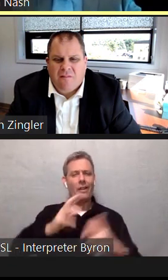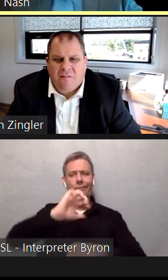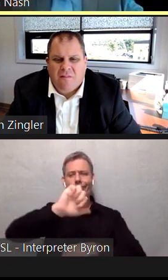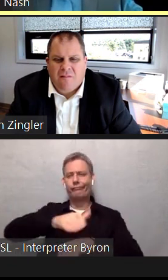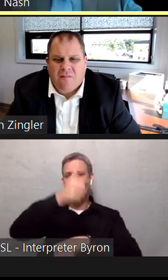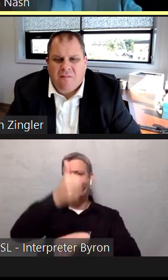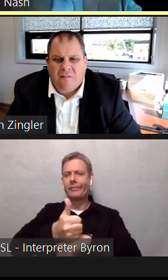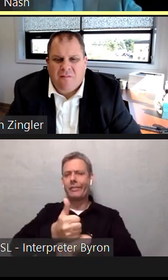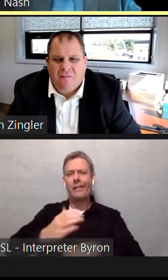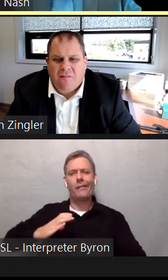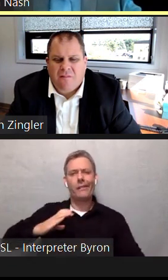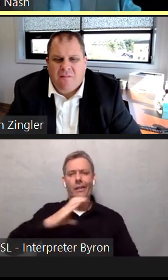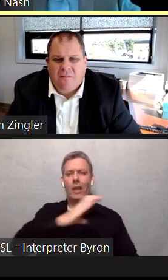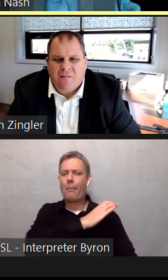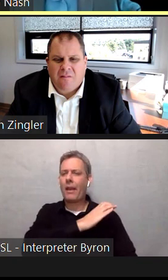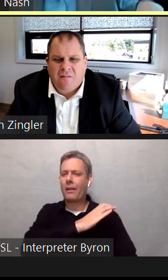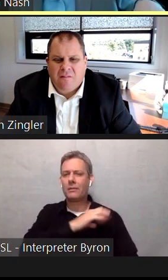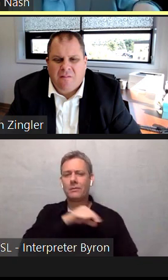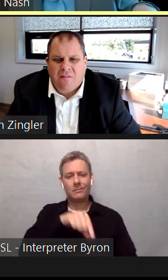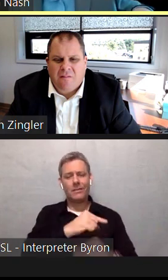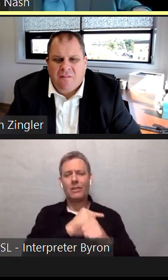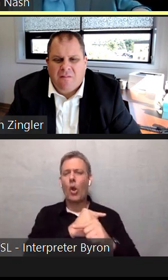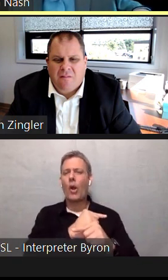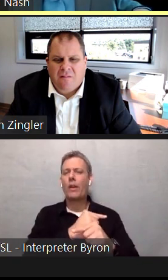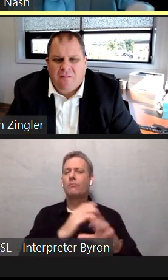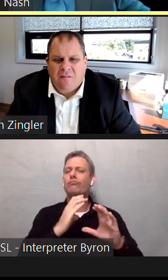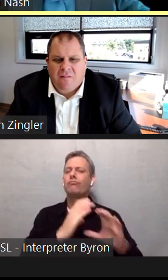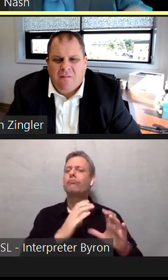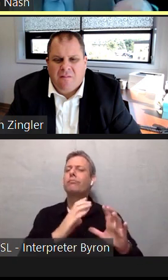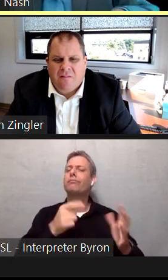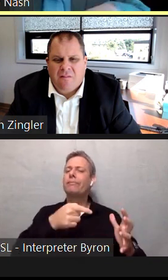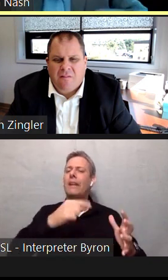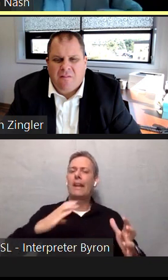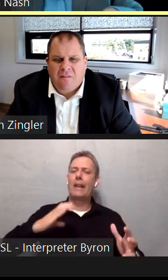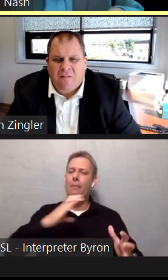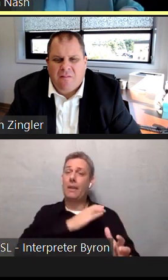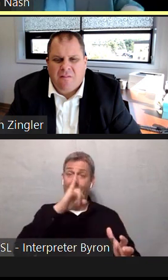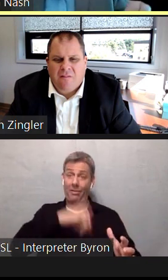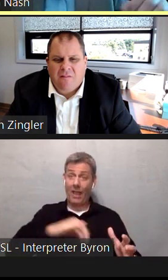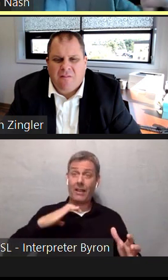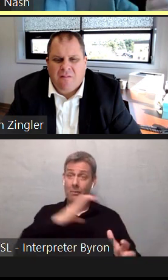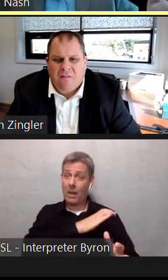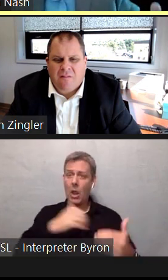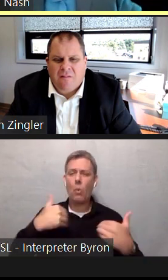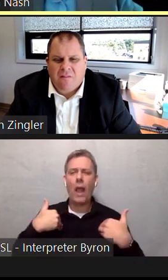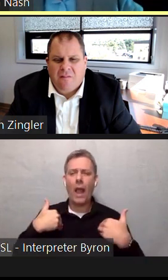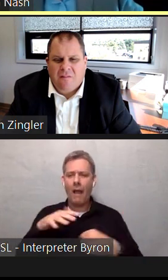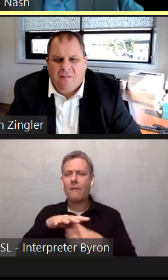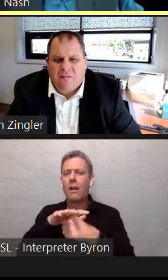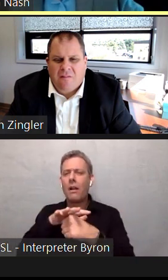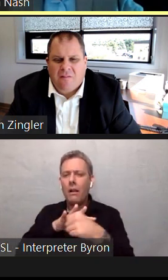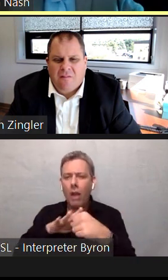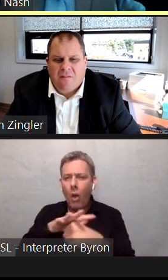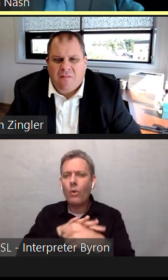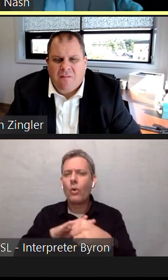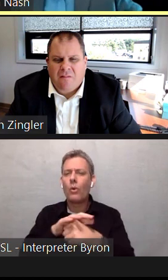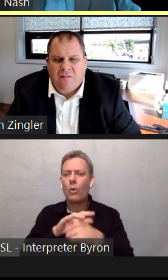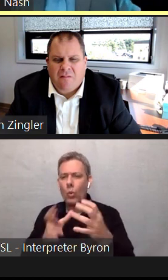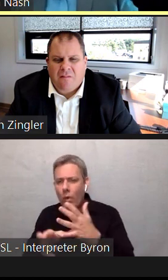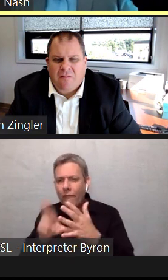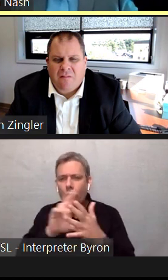committee, our guardianship committee, and in those committees we have local review groups that